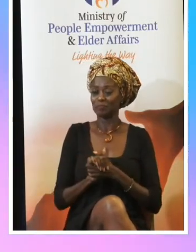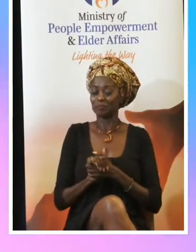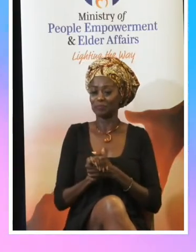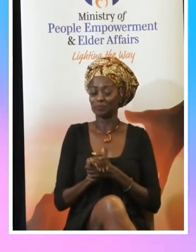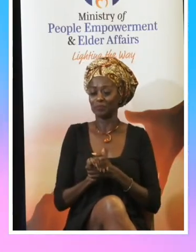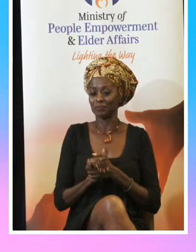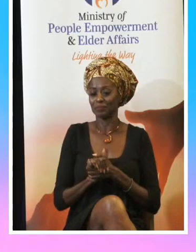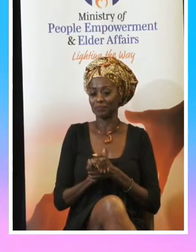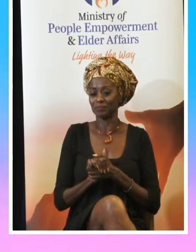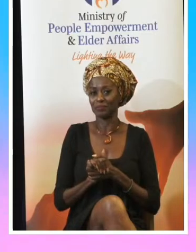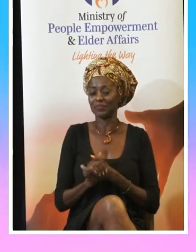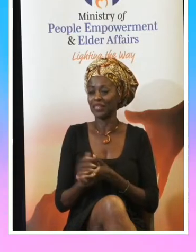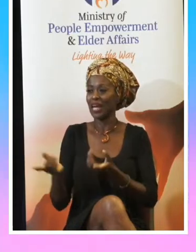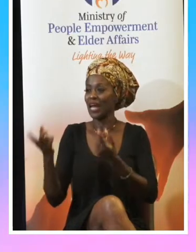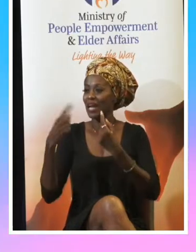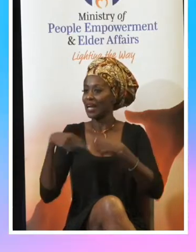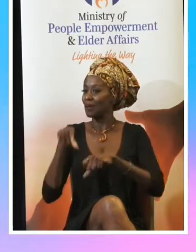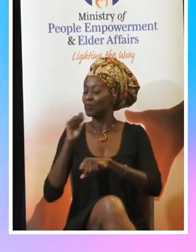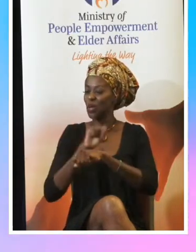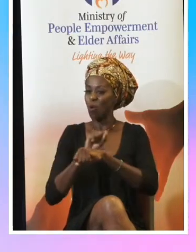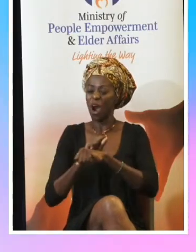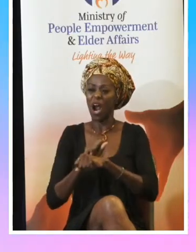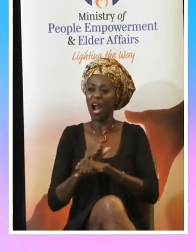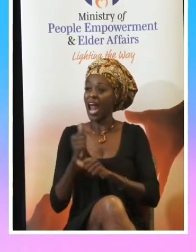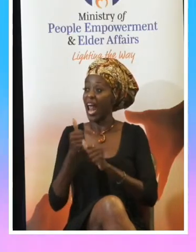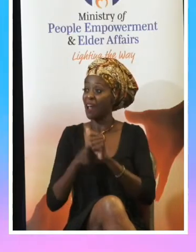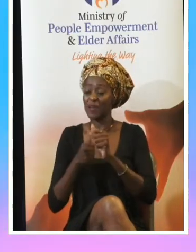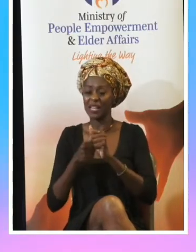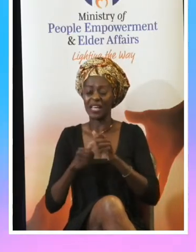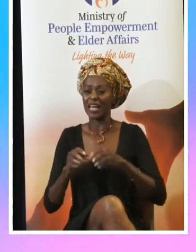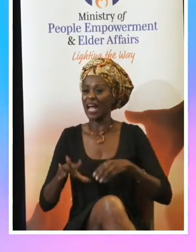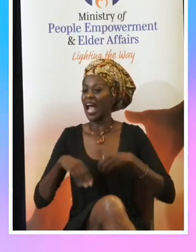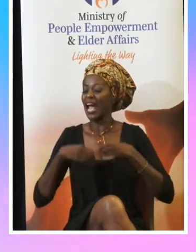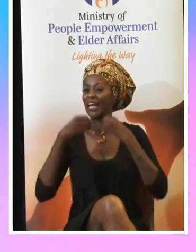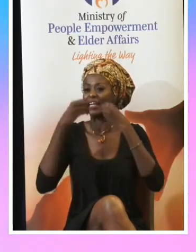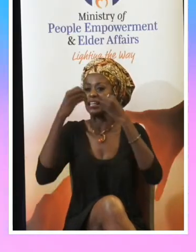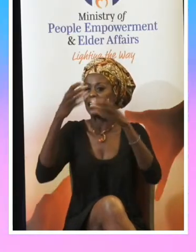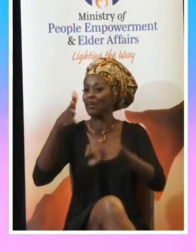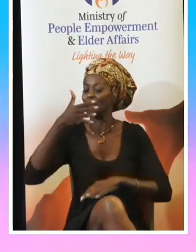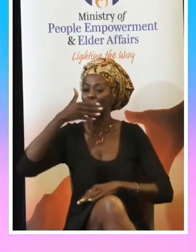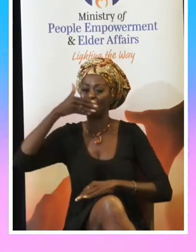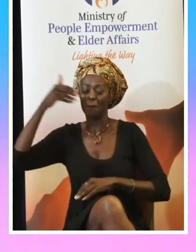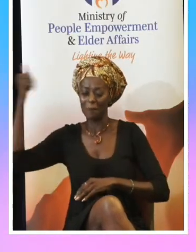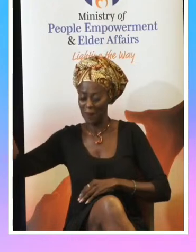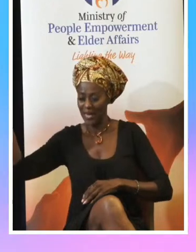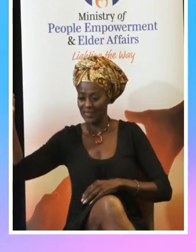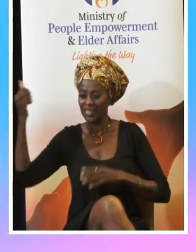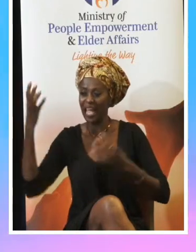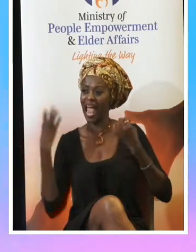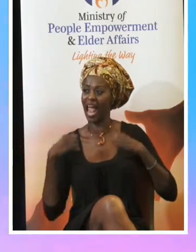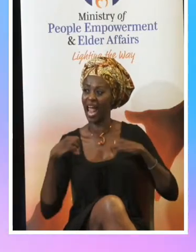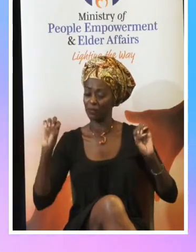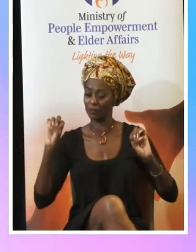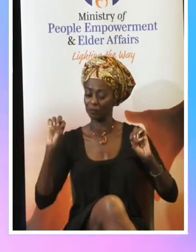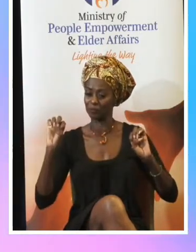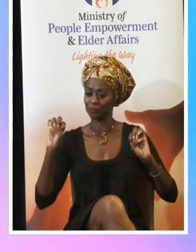each one of them, comes to work every day and gives of their best because they believe in people like